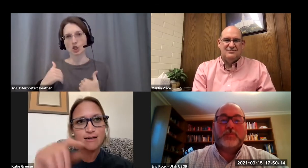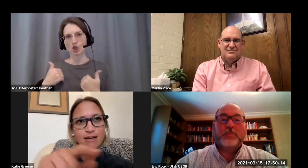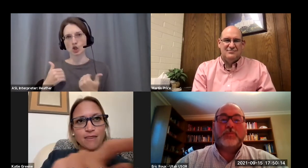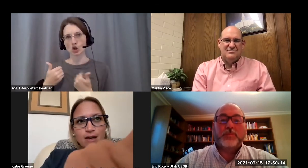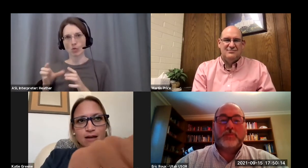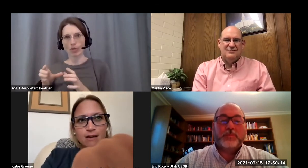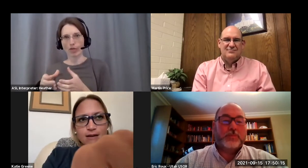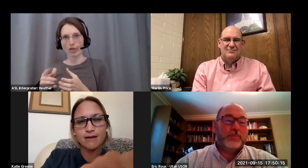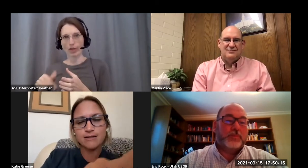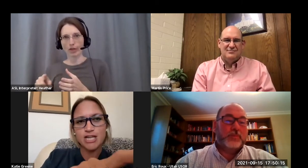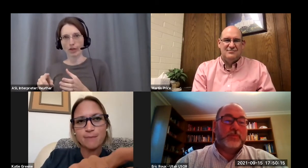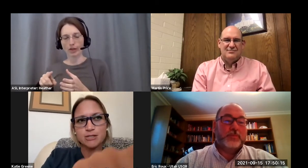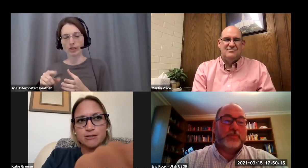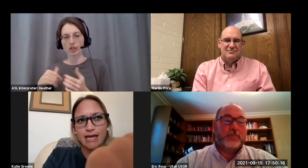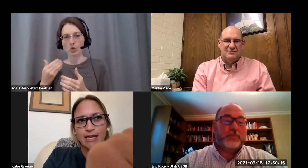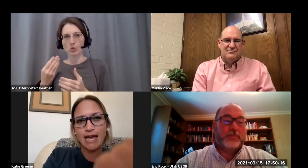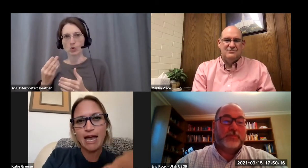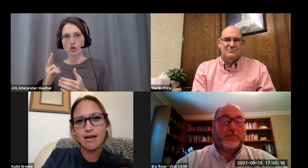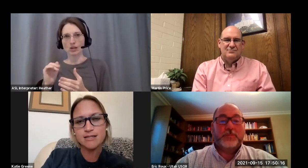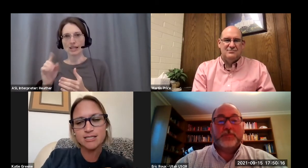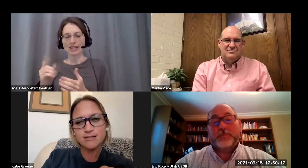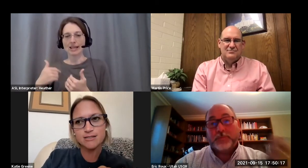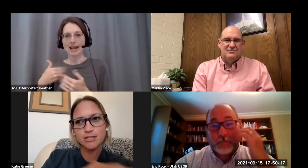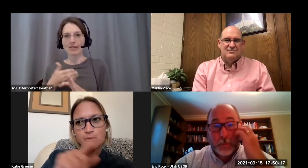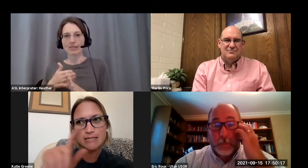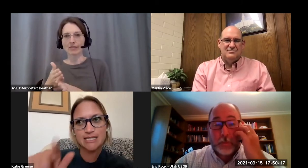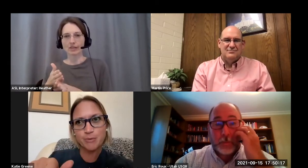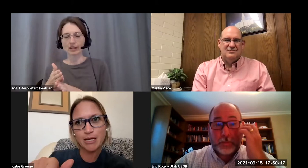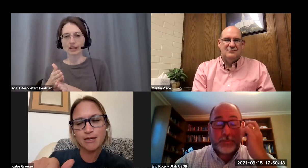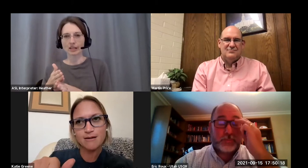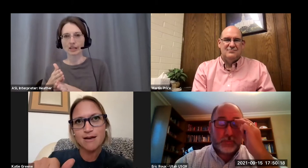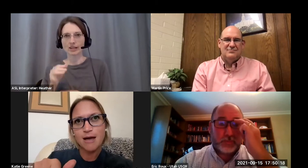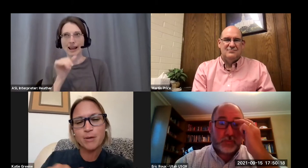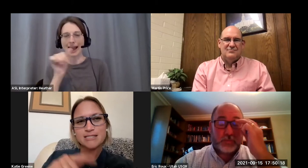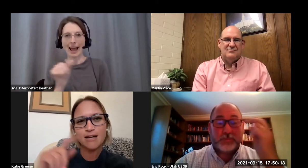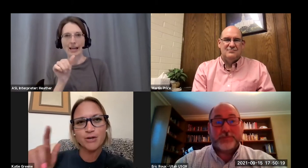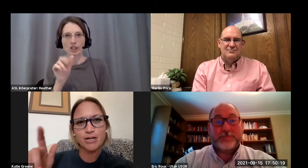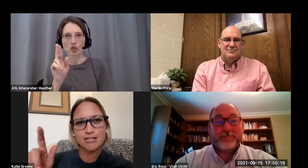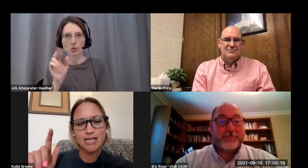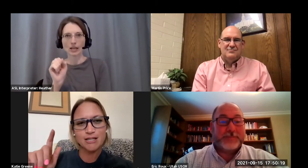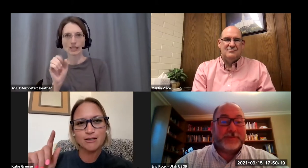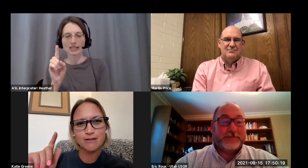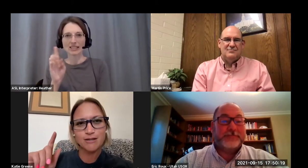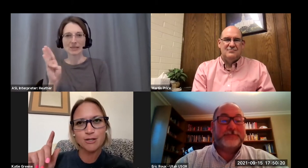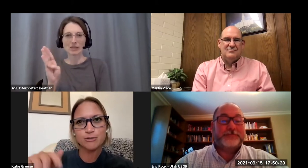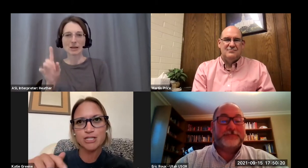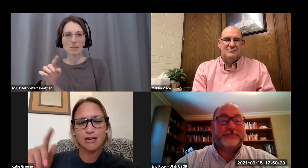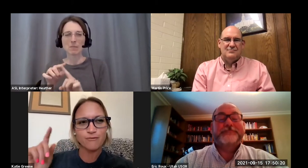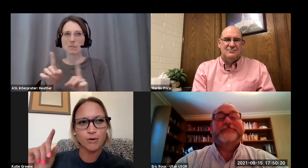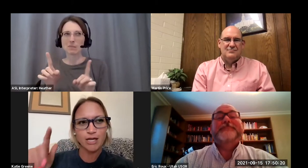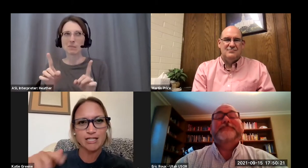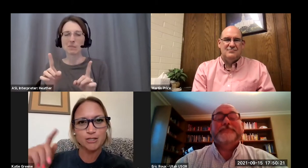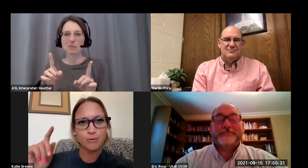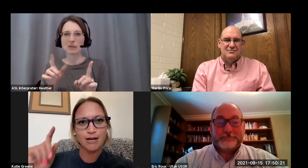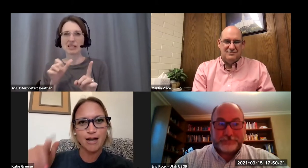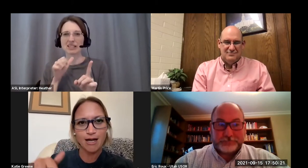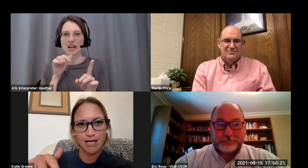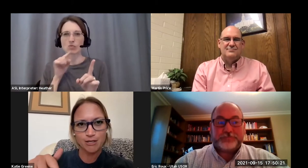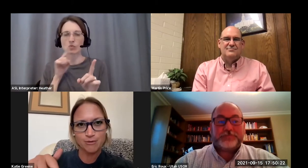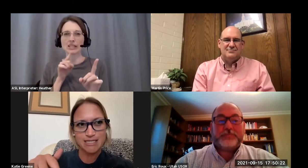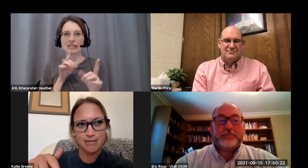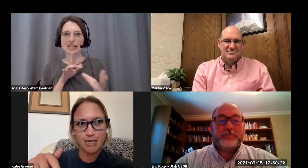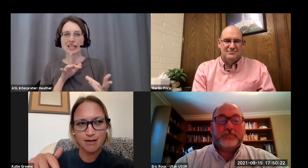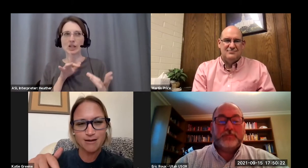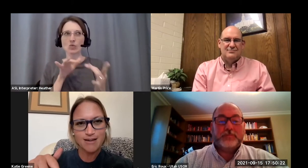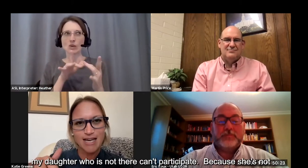has the chapter like at USDB, but it's not very inclusionary for kids who are not